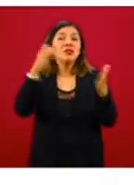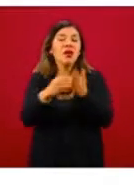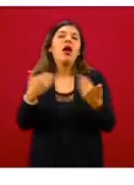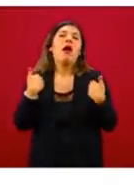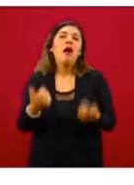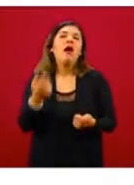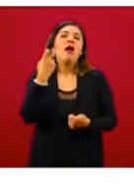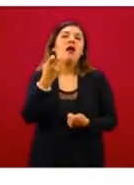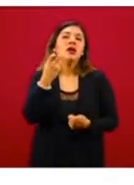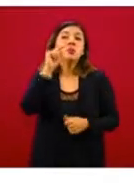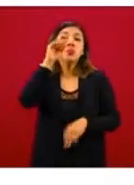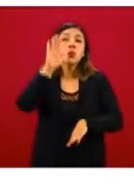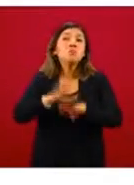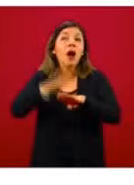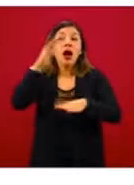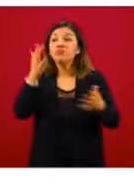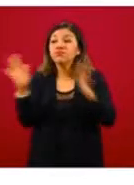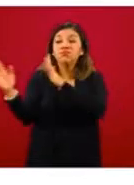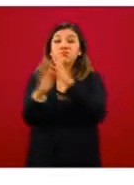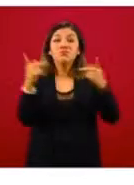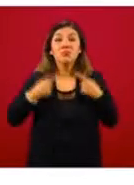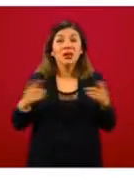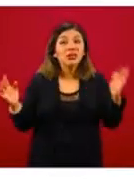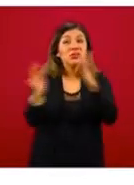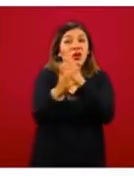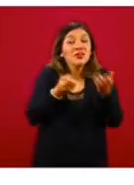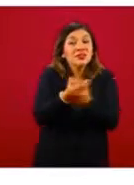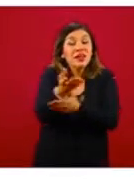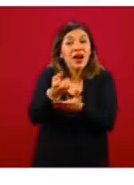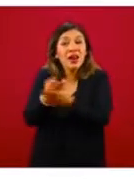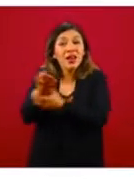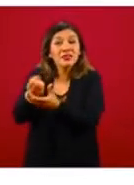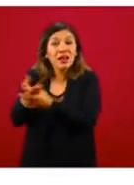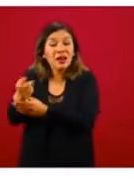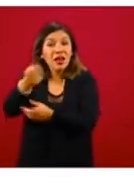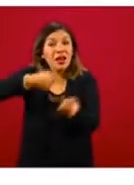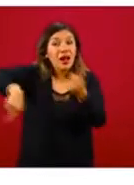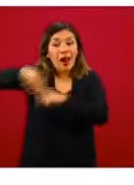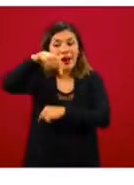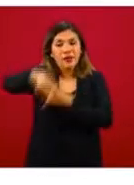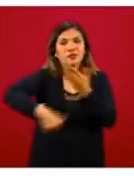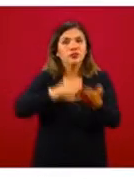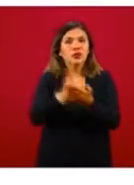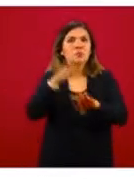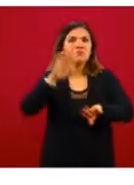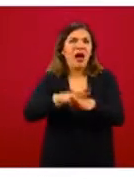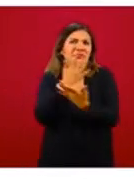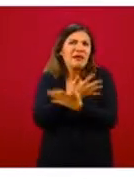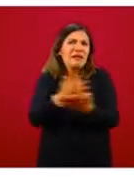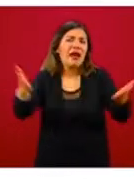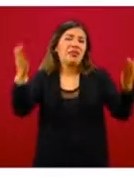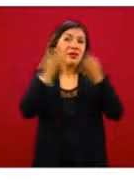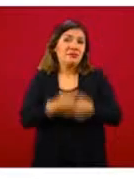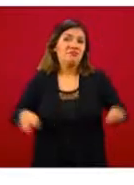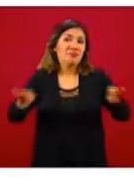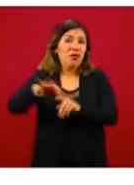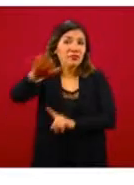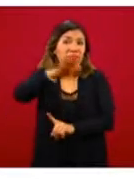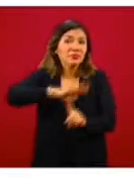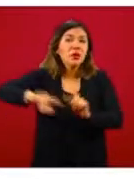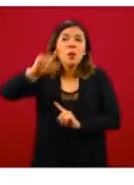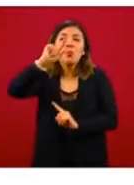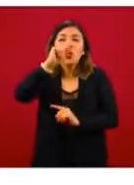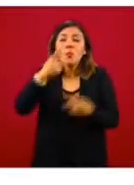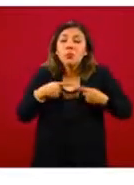our city. Definitely the number of population within the city has to do with it, but we do see an